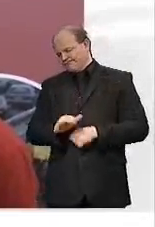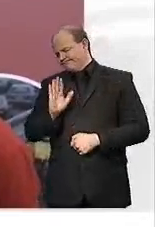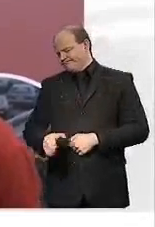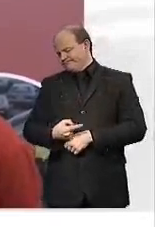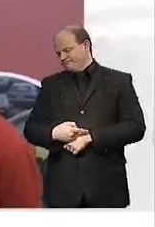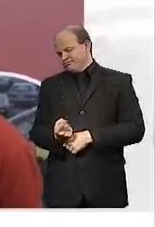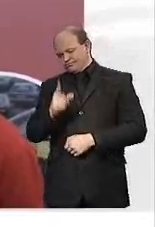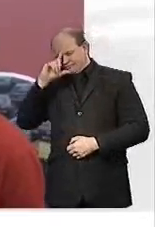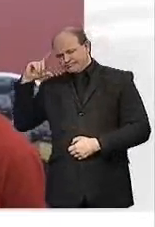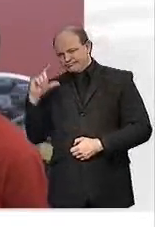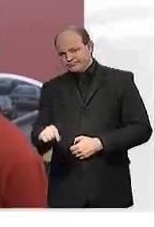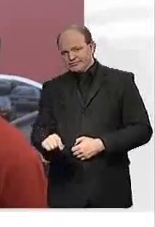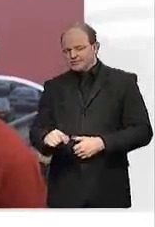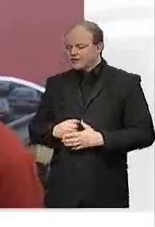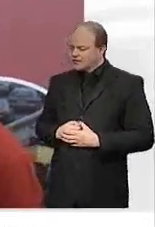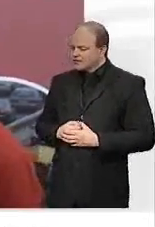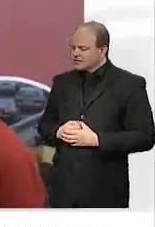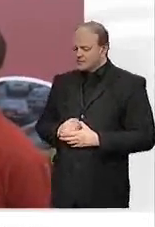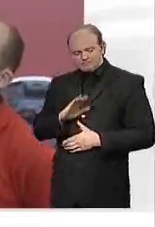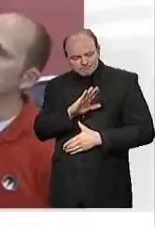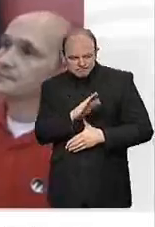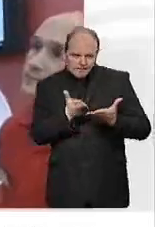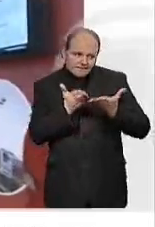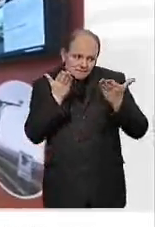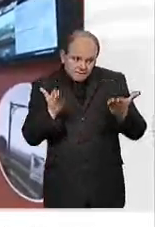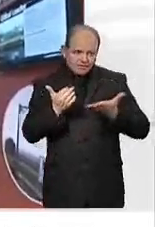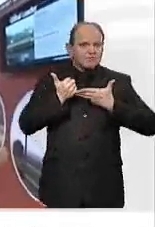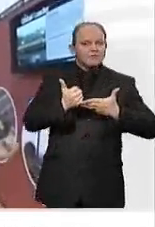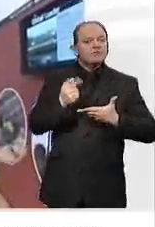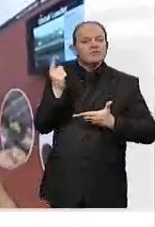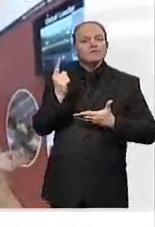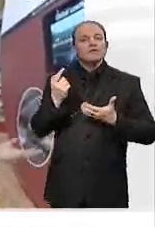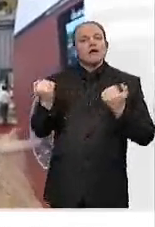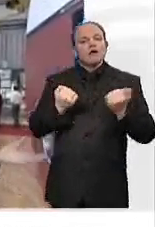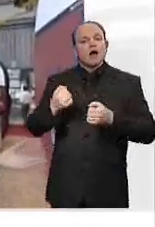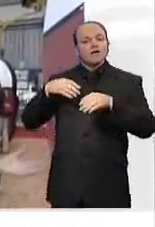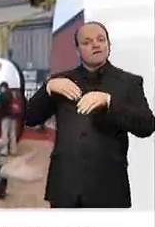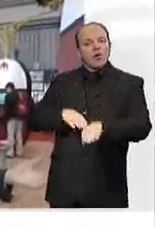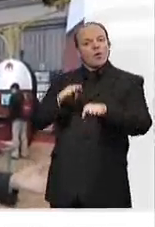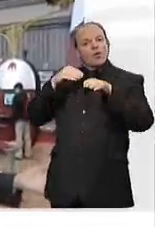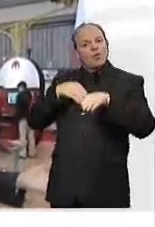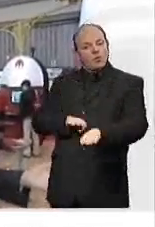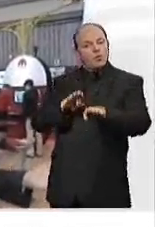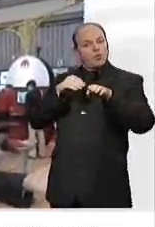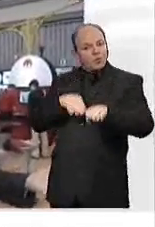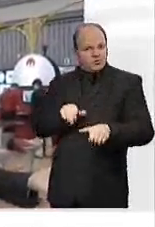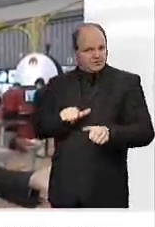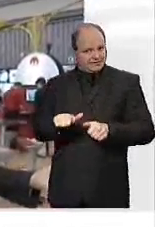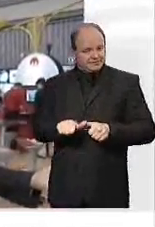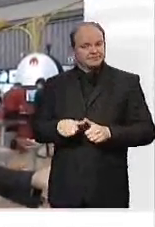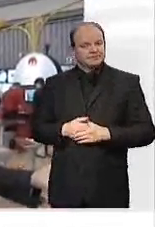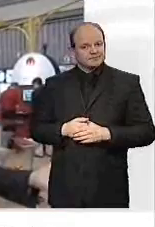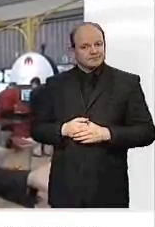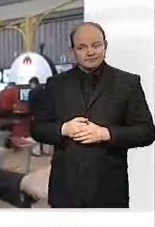also is beneficial in terms of traffic flow. Jeff Collins, thank you very much for joining us. Of course, it's not just road safety equipment as well. The government is